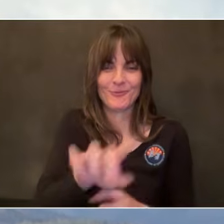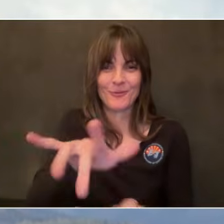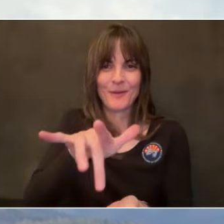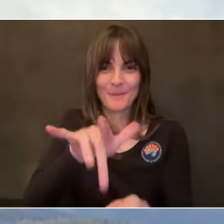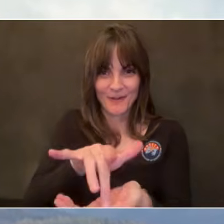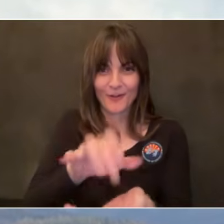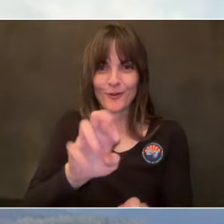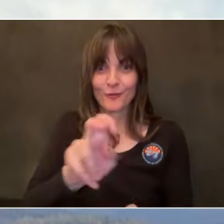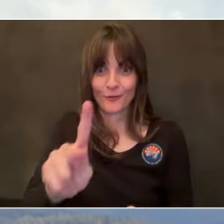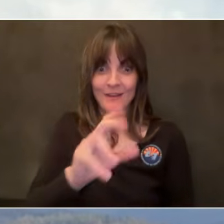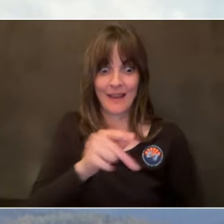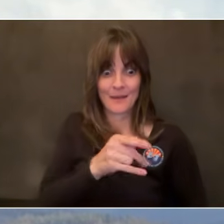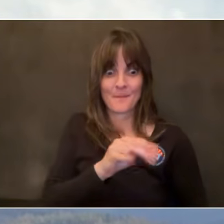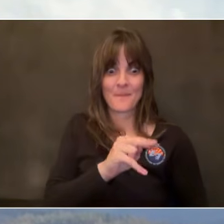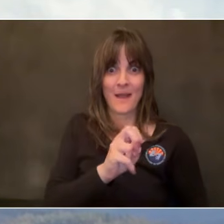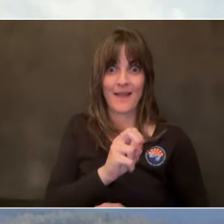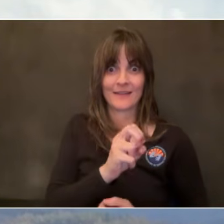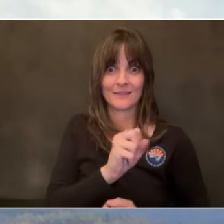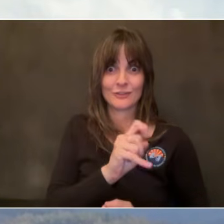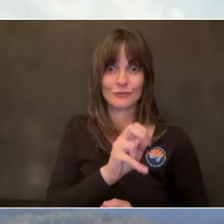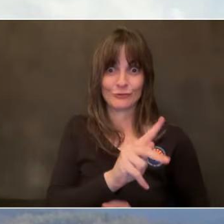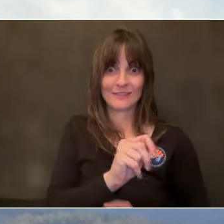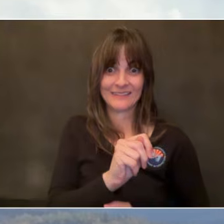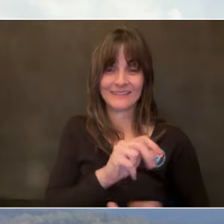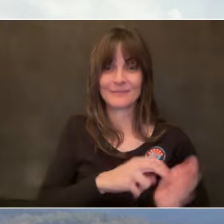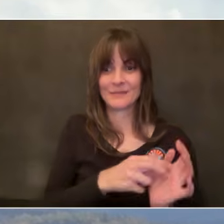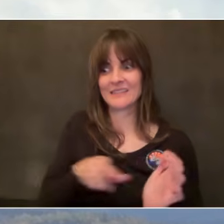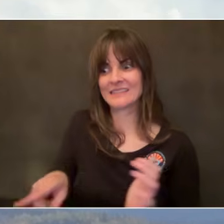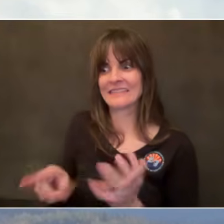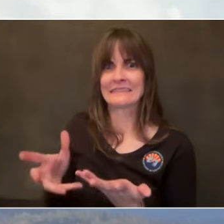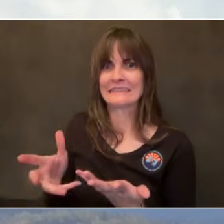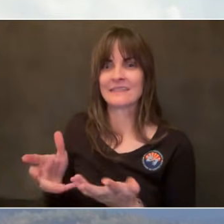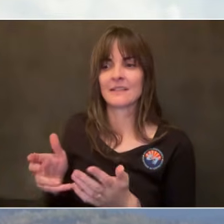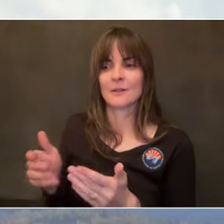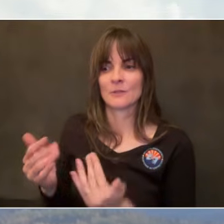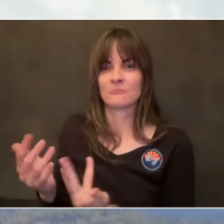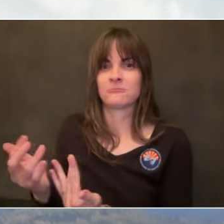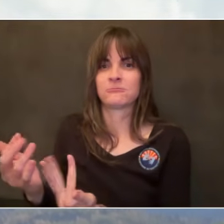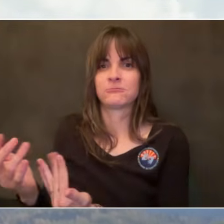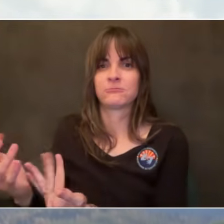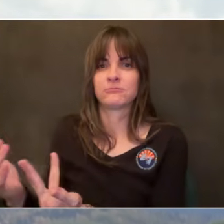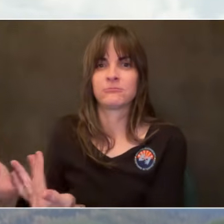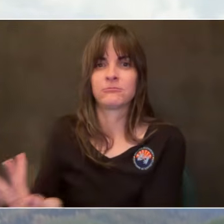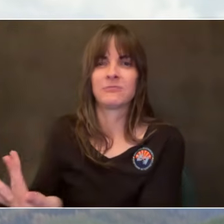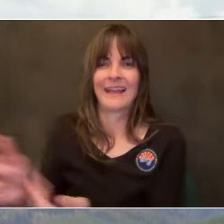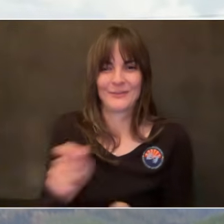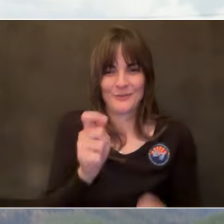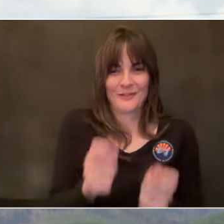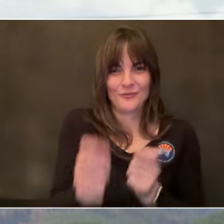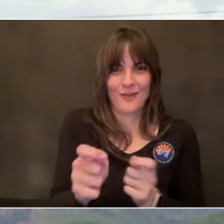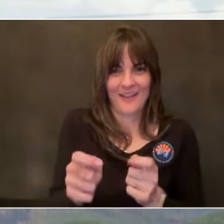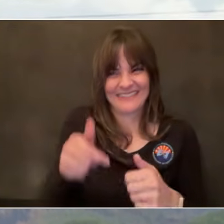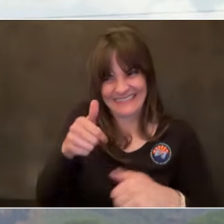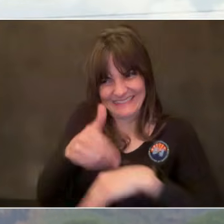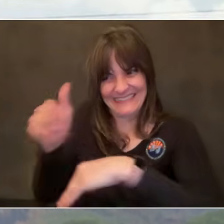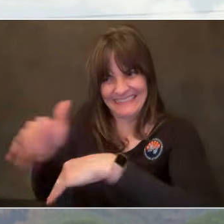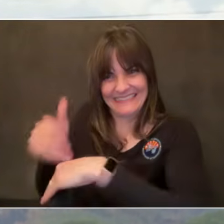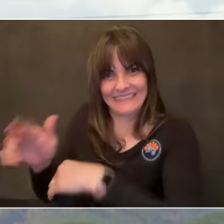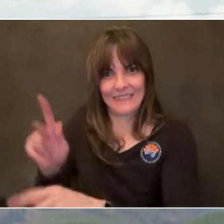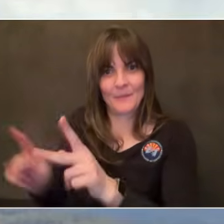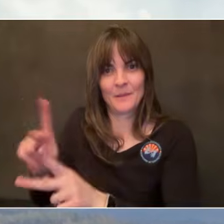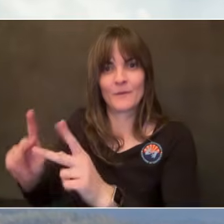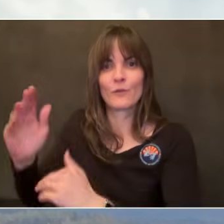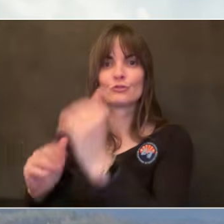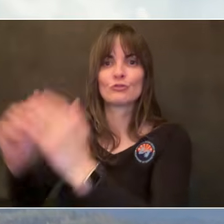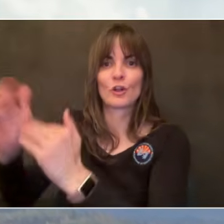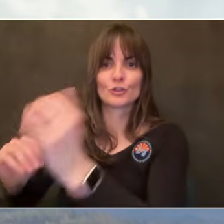Pine Street. Started making a push up North Creek, and then we had to readjust engines and folks to get over there to do structure